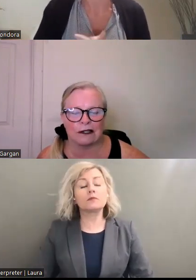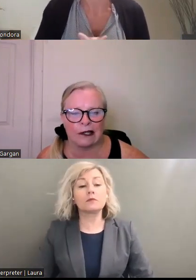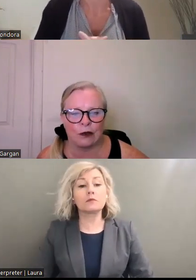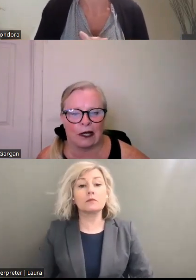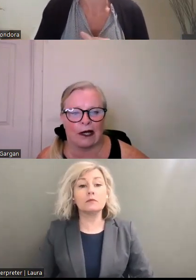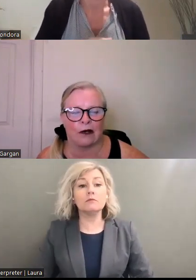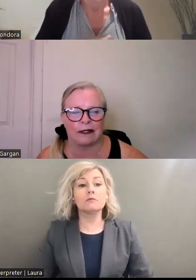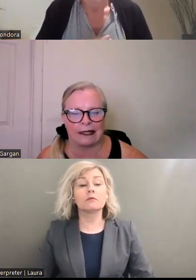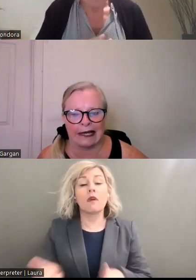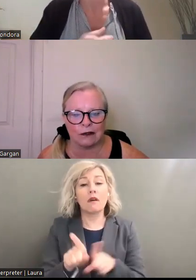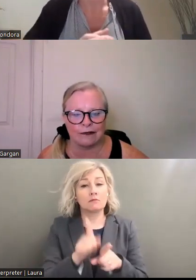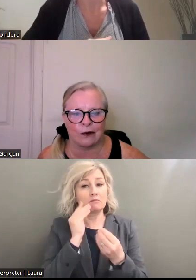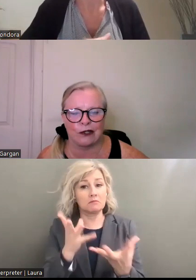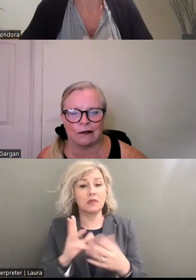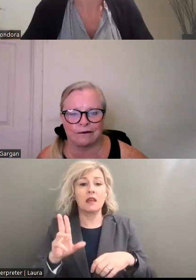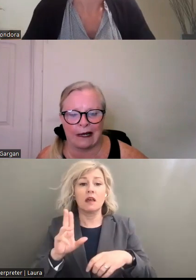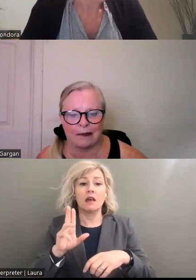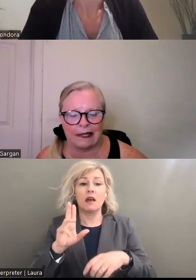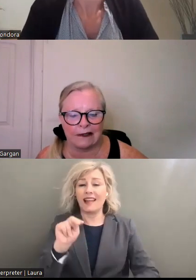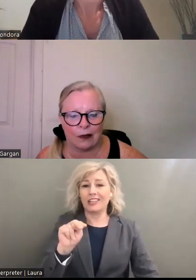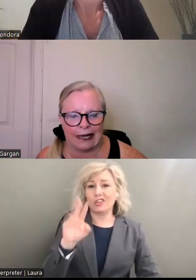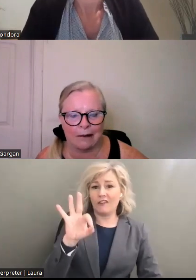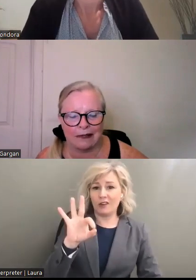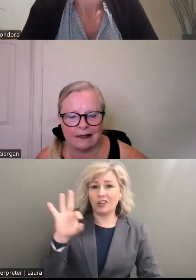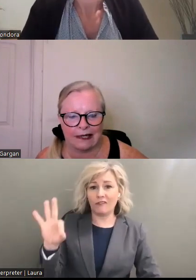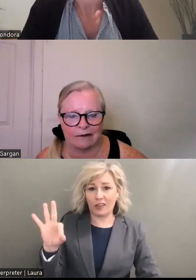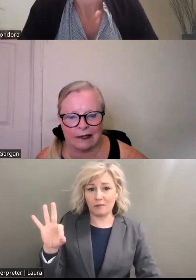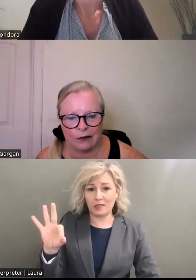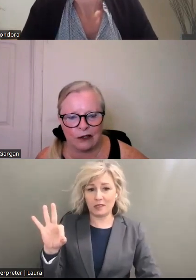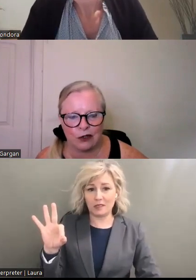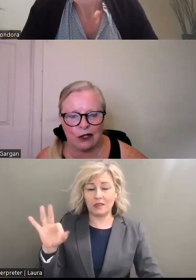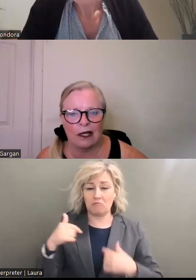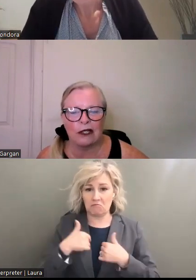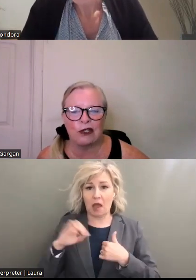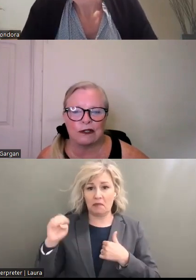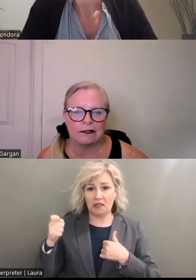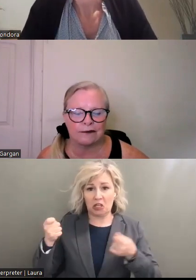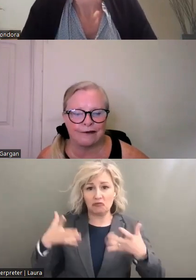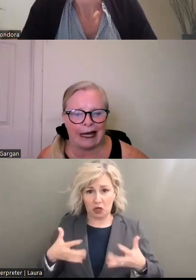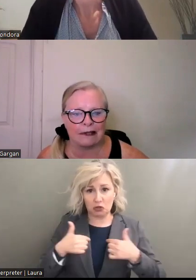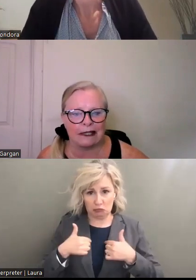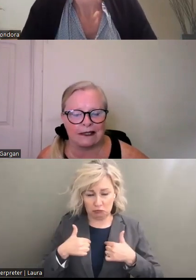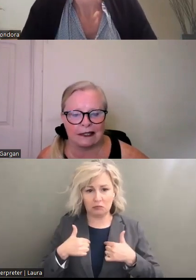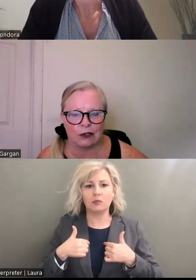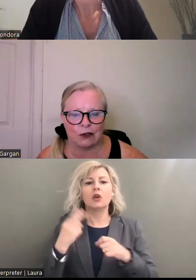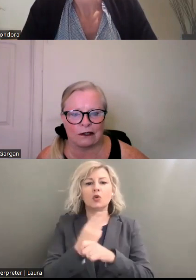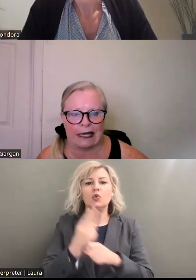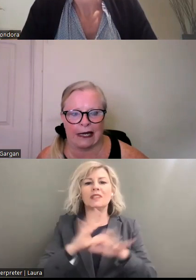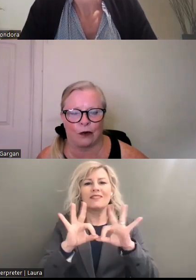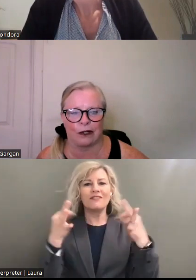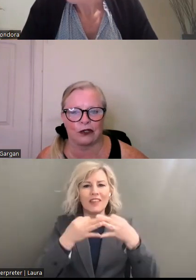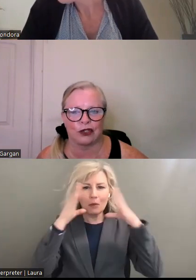Also, to let you know that the National Federation of Families, where I am the executive director, uses